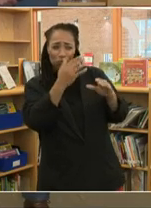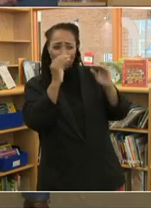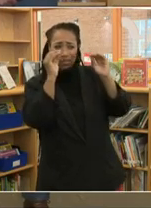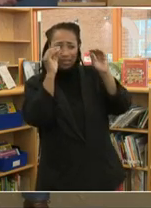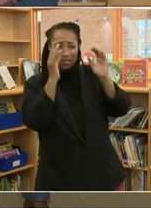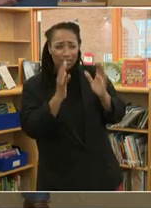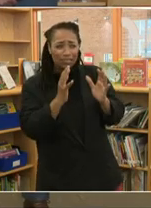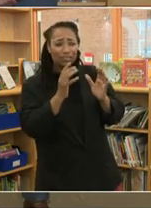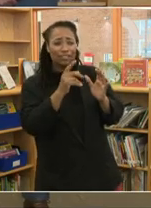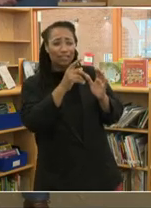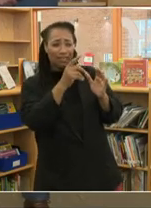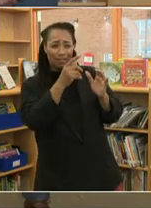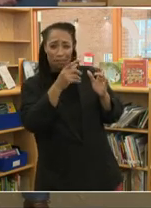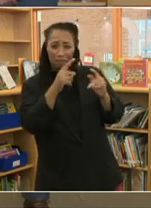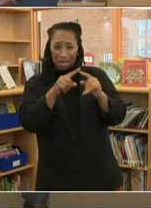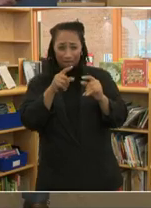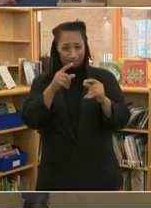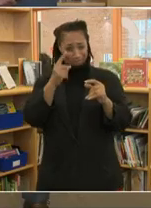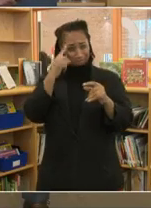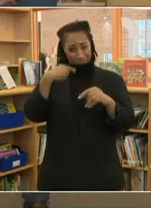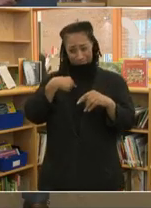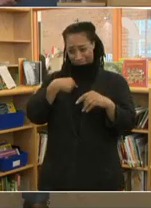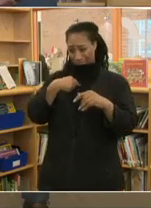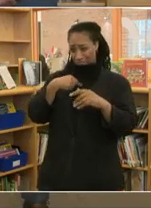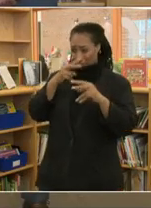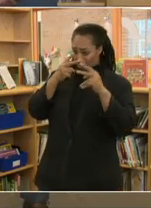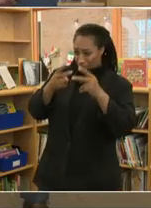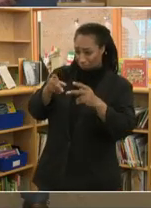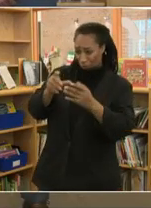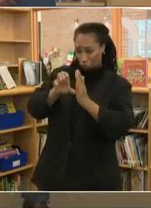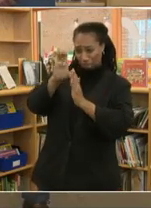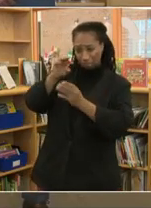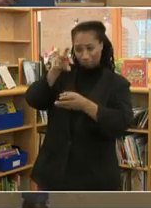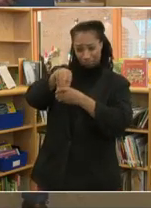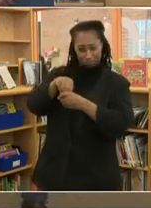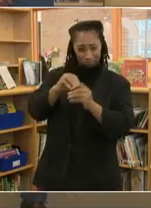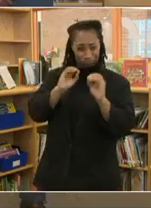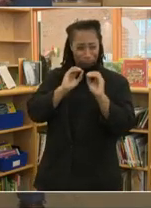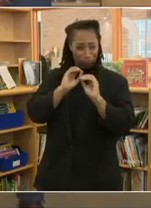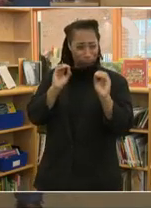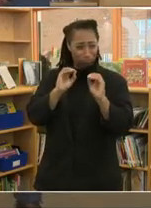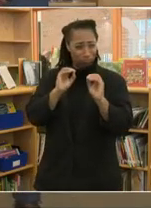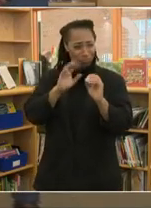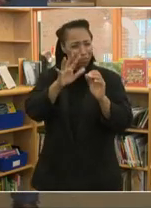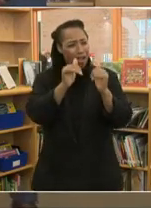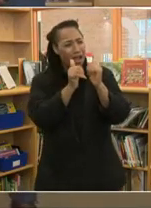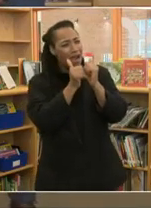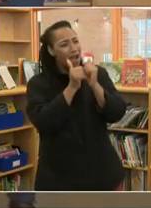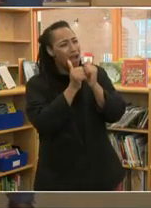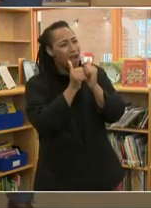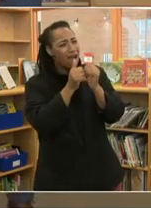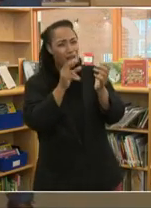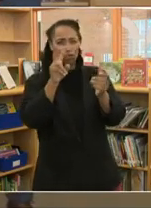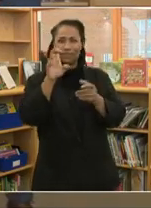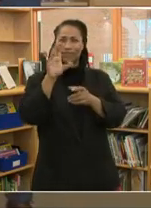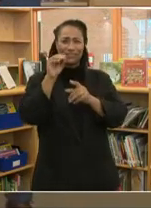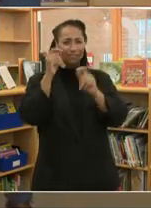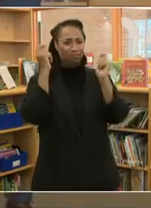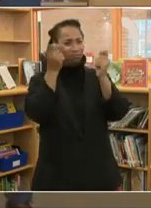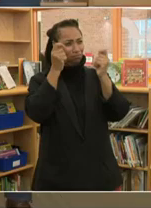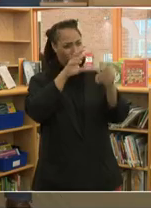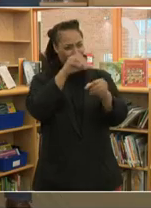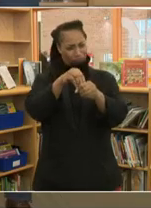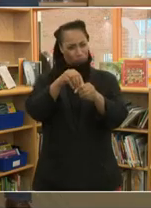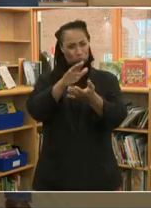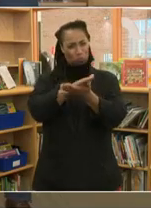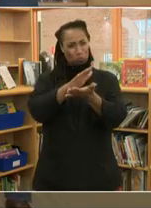curriculum. How do you address that in our 250th anniversary? Yeah. So the question about the bicentennial